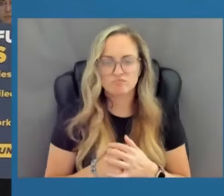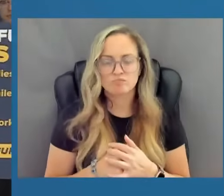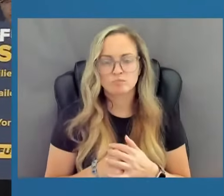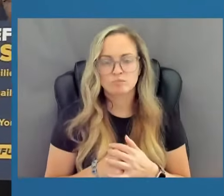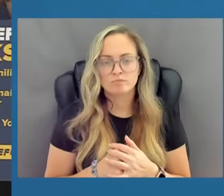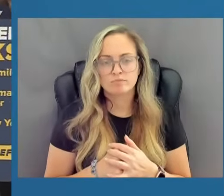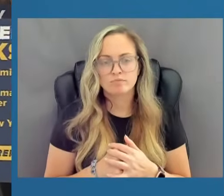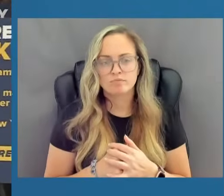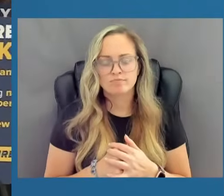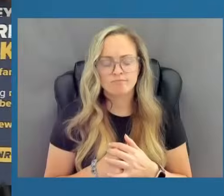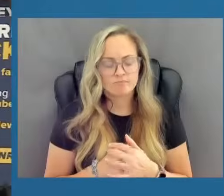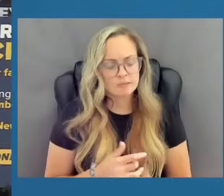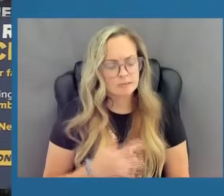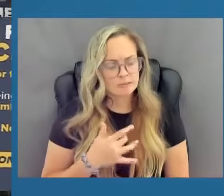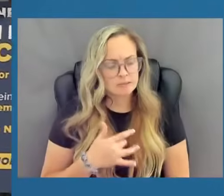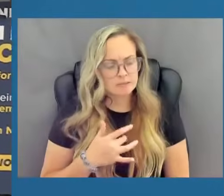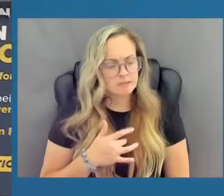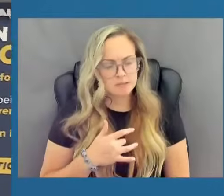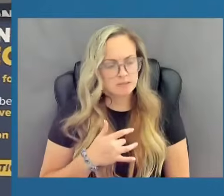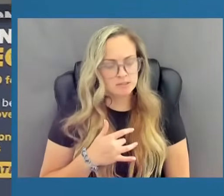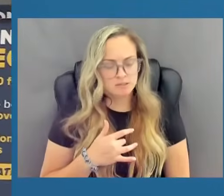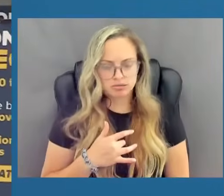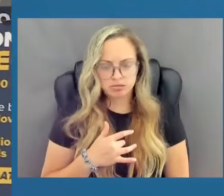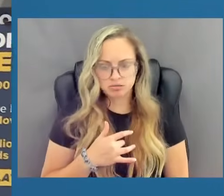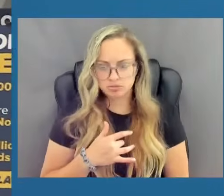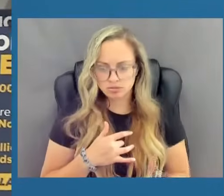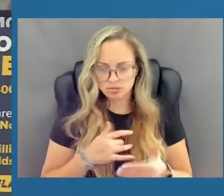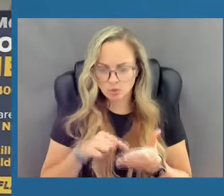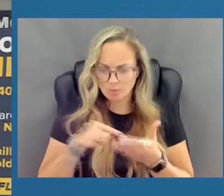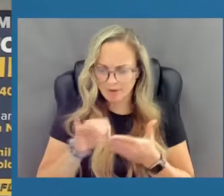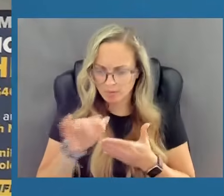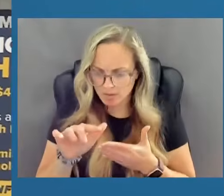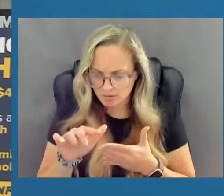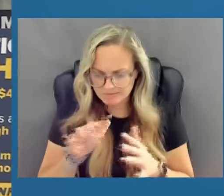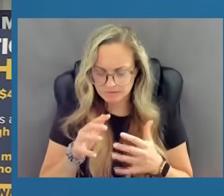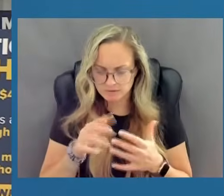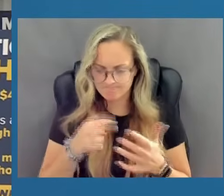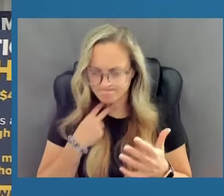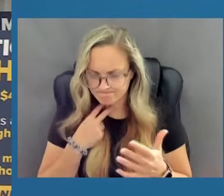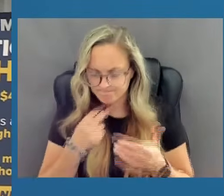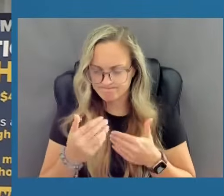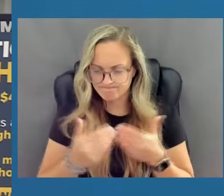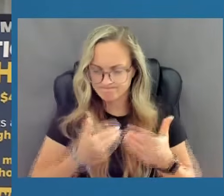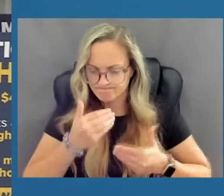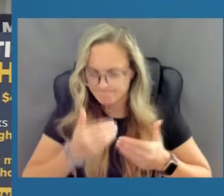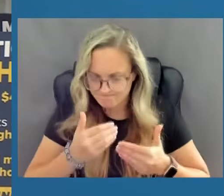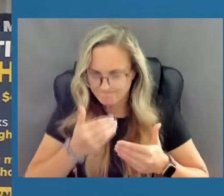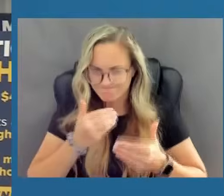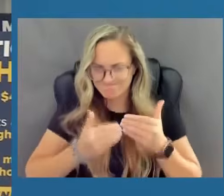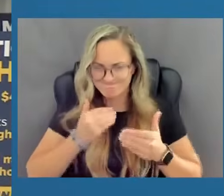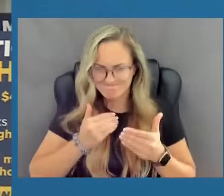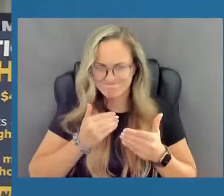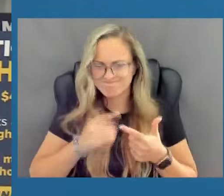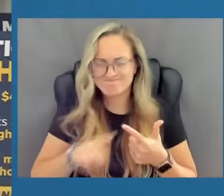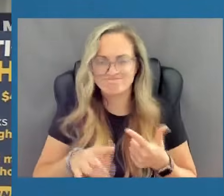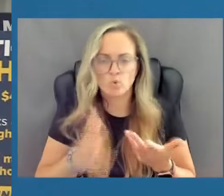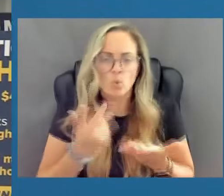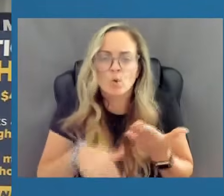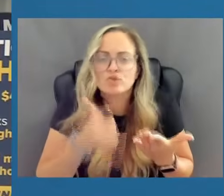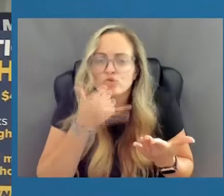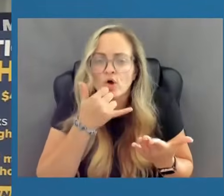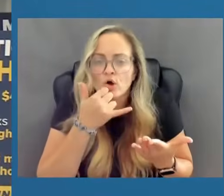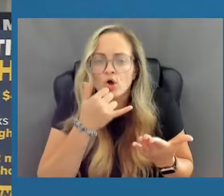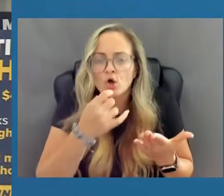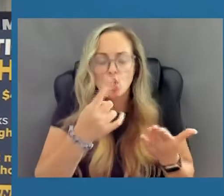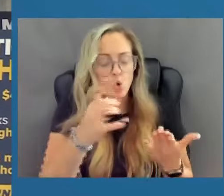You just get this sense you're not getting ahead. What are you doing wrong? You got the job you thought would make a difference or the degree you thought would